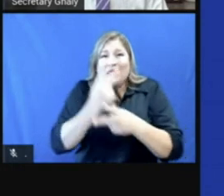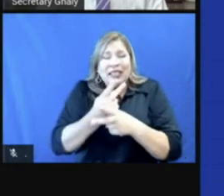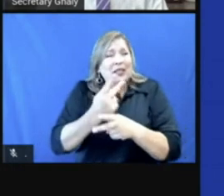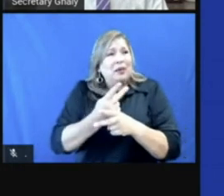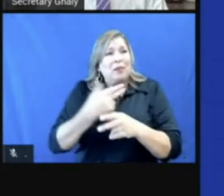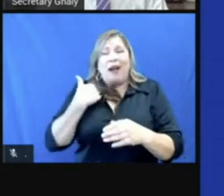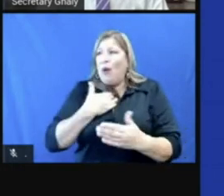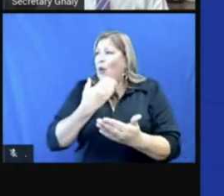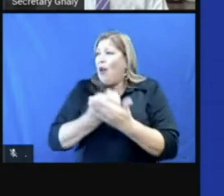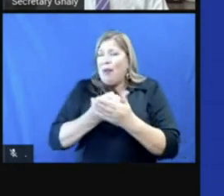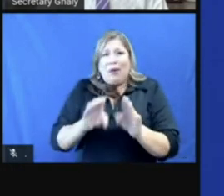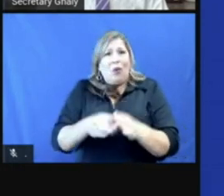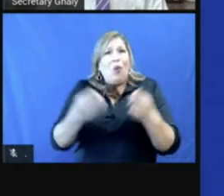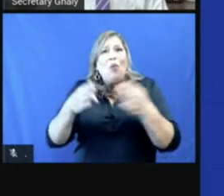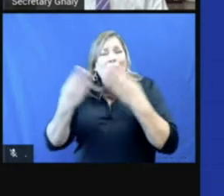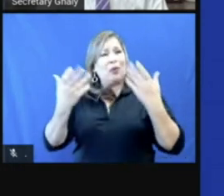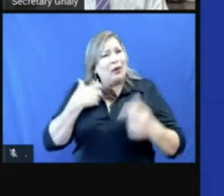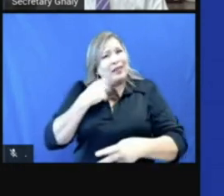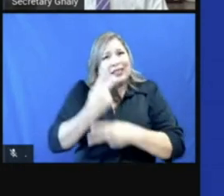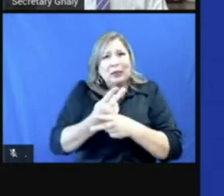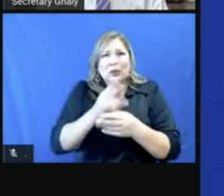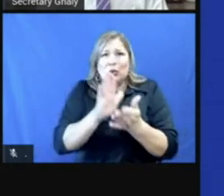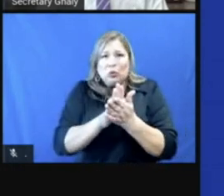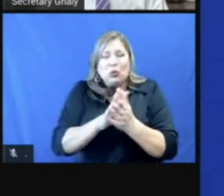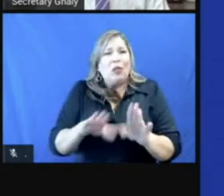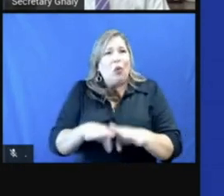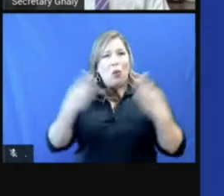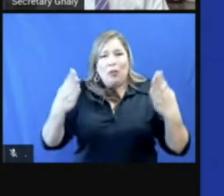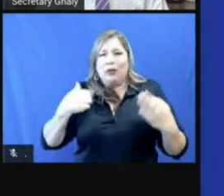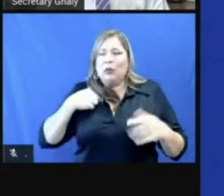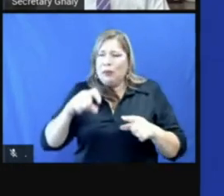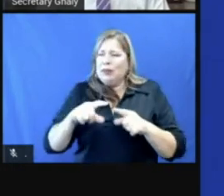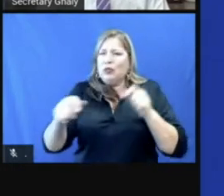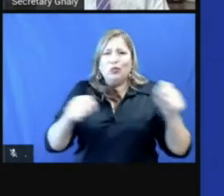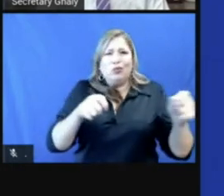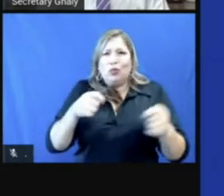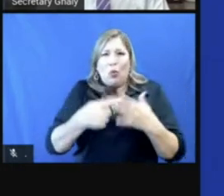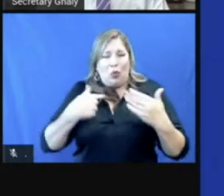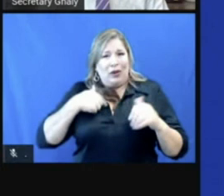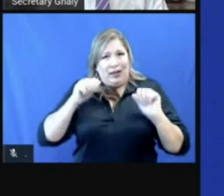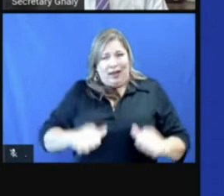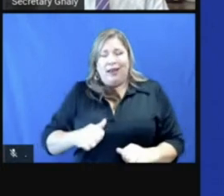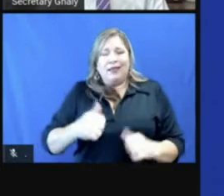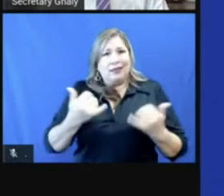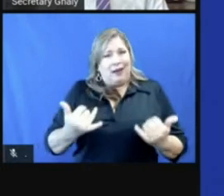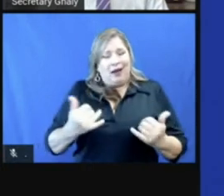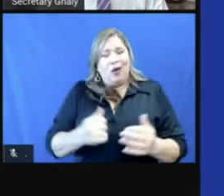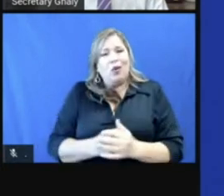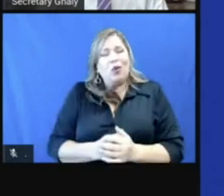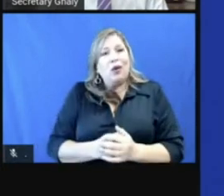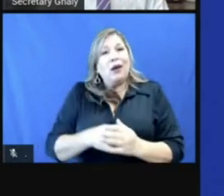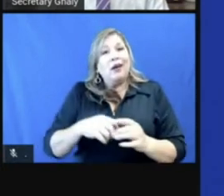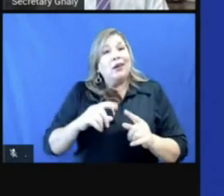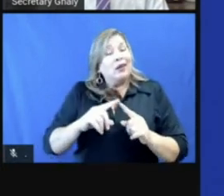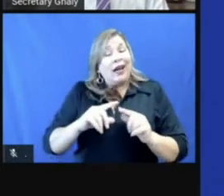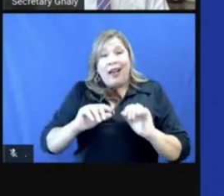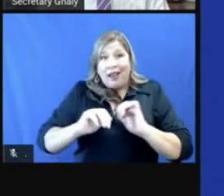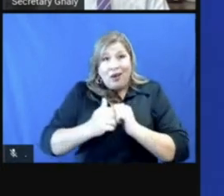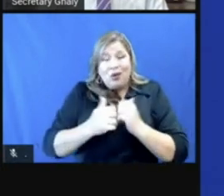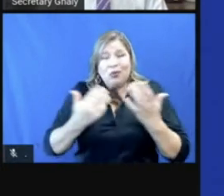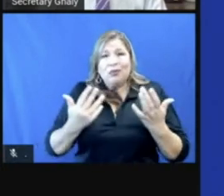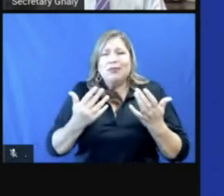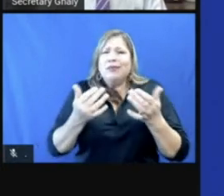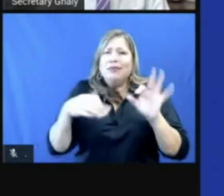operating as much as possible, and our healthcare system functioning. Talked about wearing that mask, wearing your mask, not just when